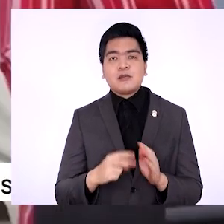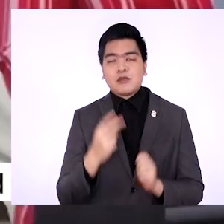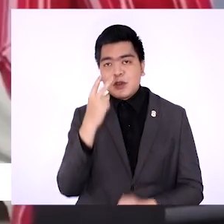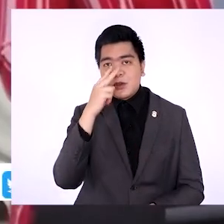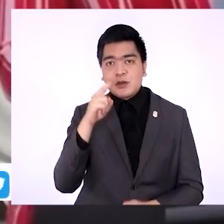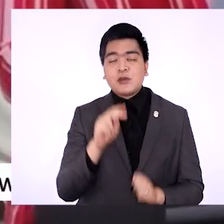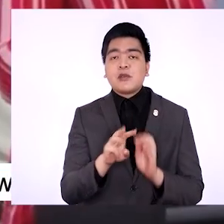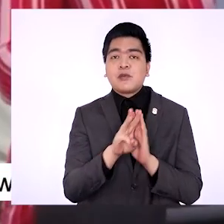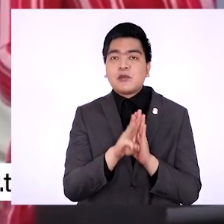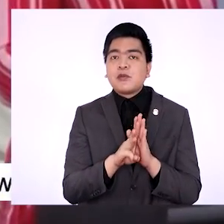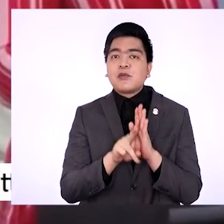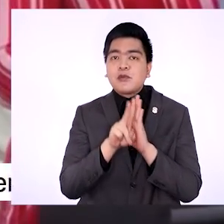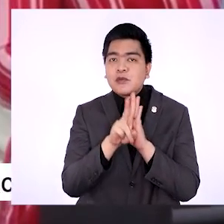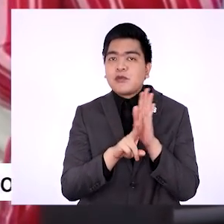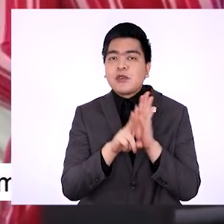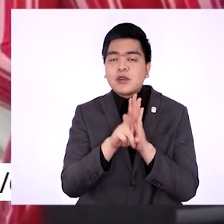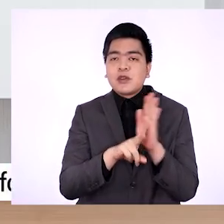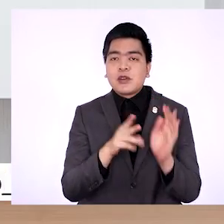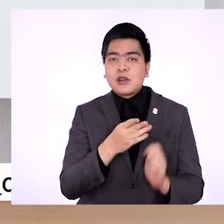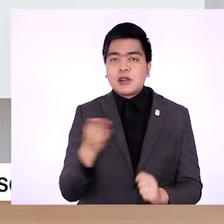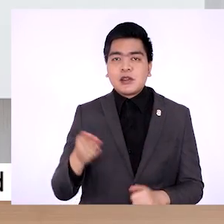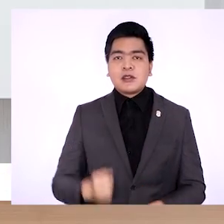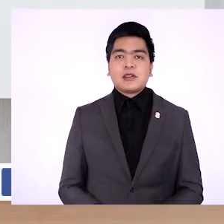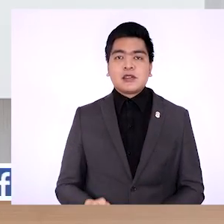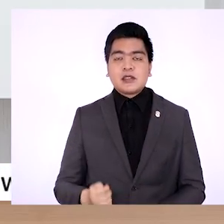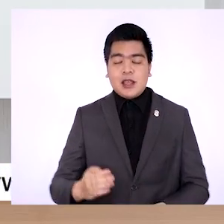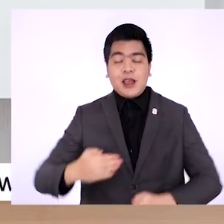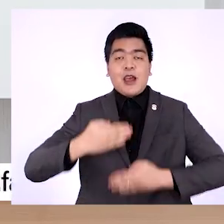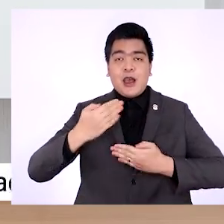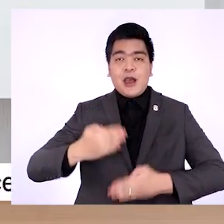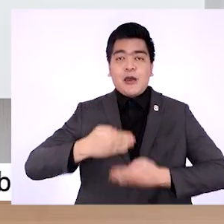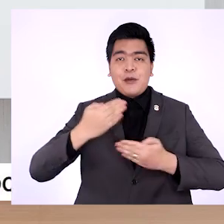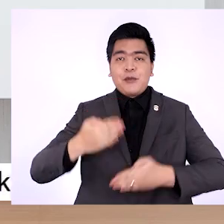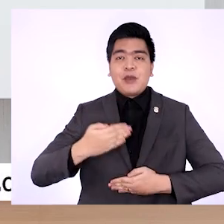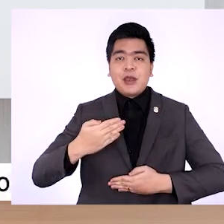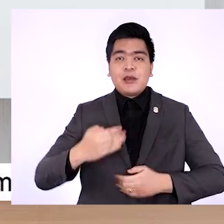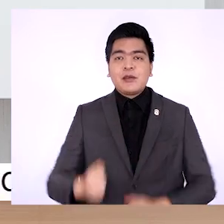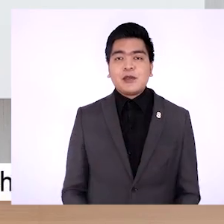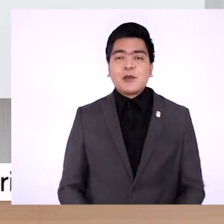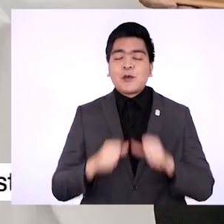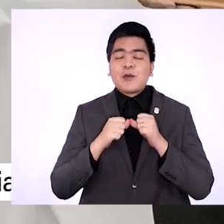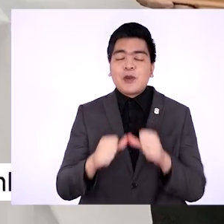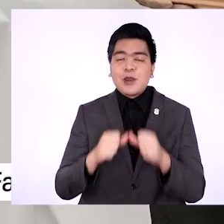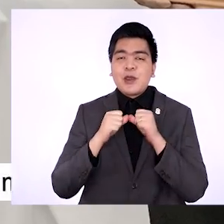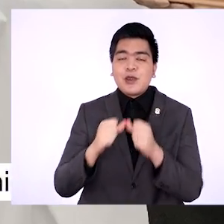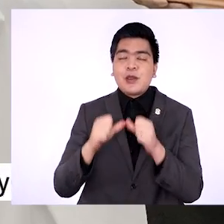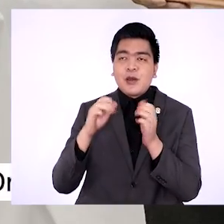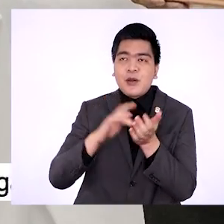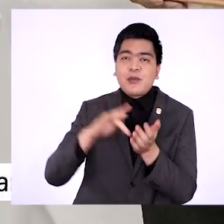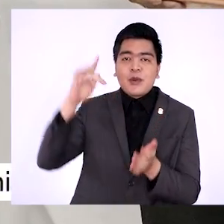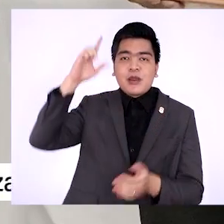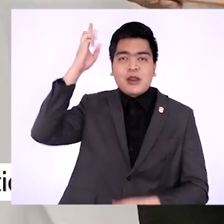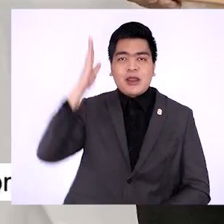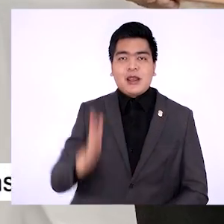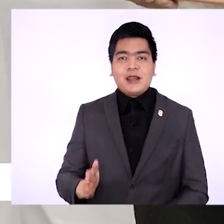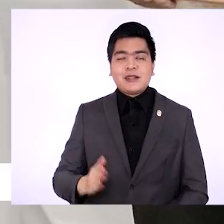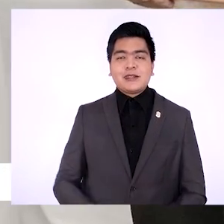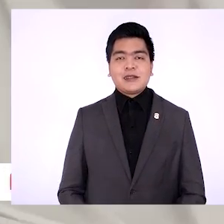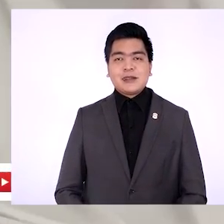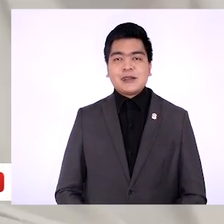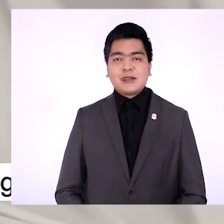than just a trophy or recognition, but with a joyful heart that continuously giving praises and glory to our Almighty